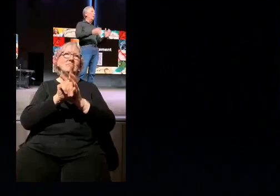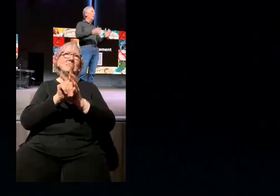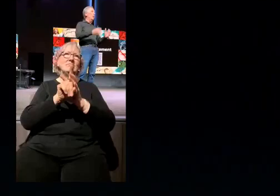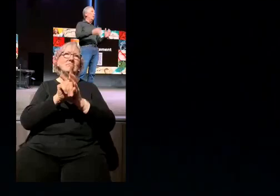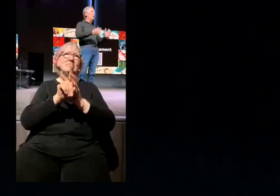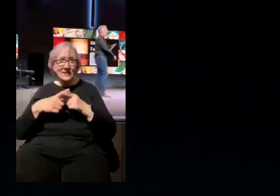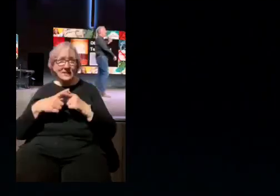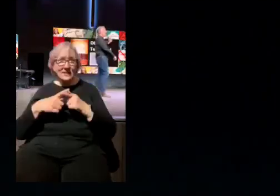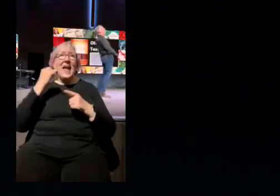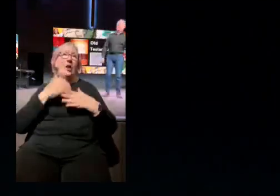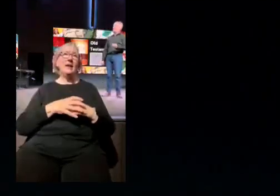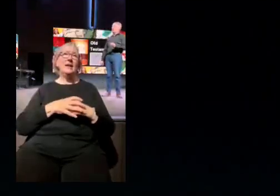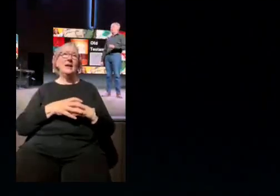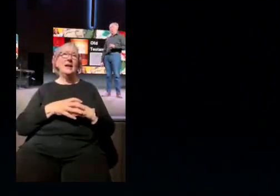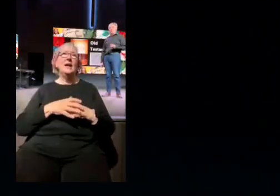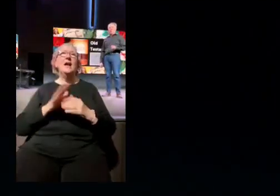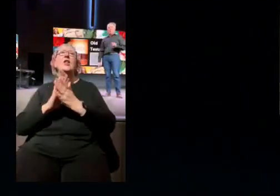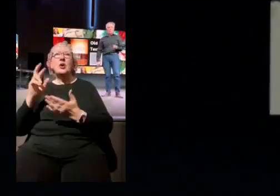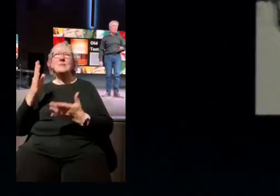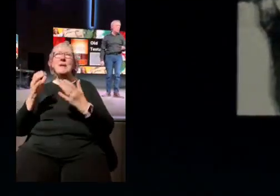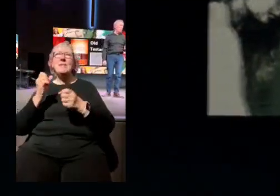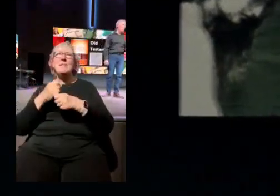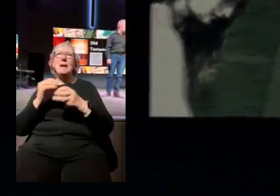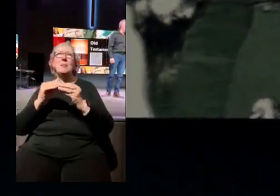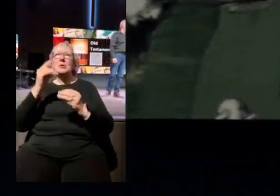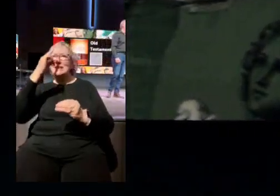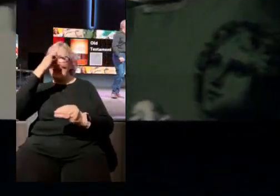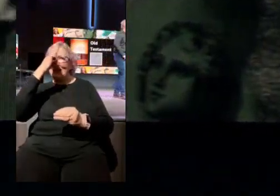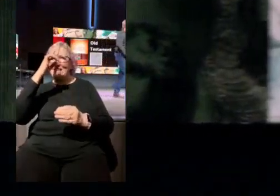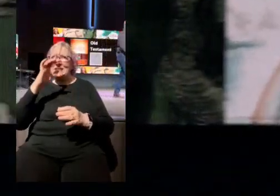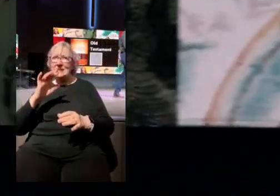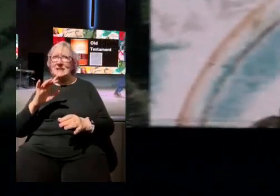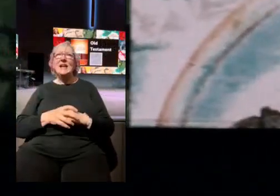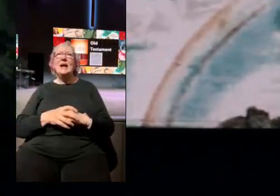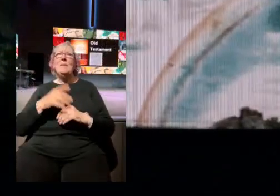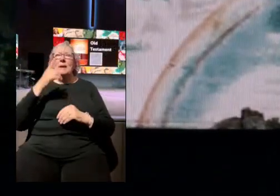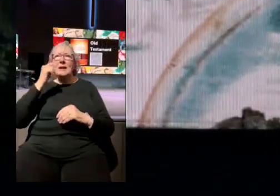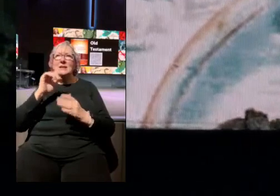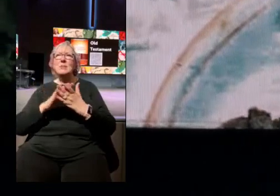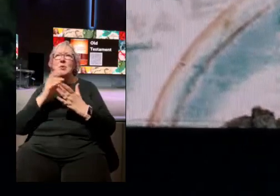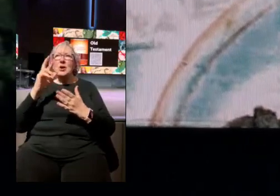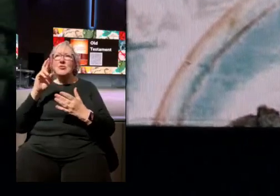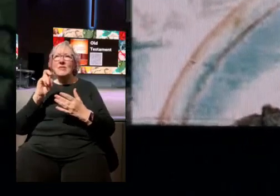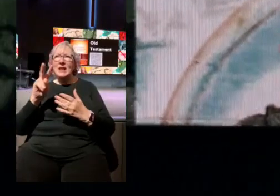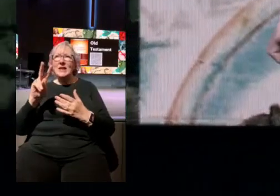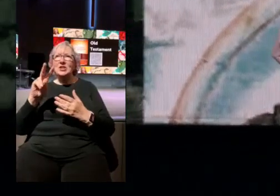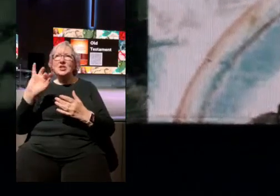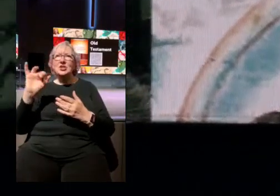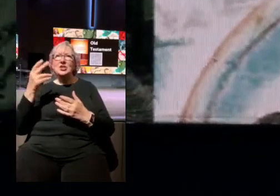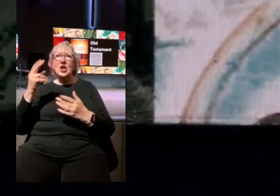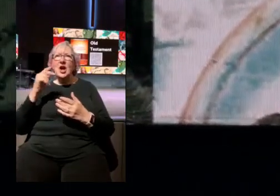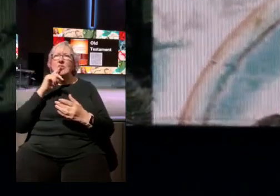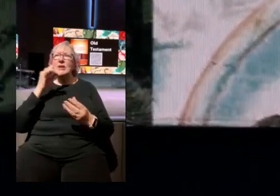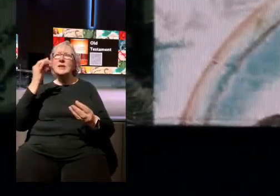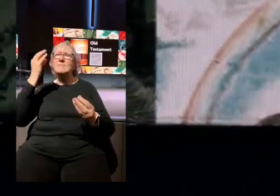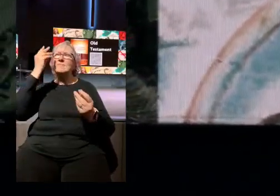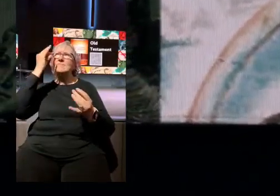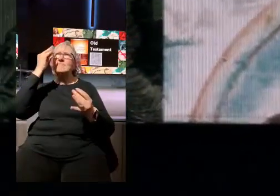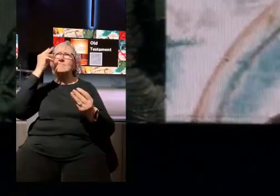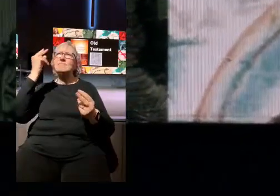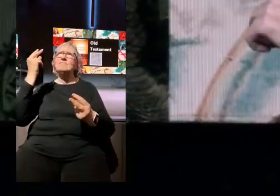the book of Revelation might make a little bit more sense to you. Because in the book of Revelation, John's really reflecting on the old